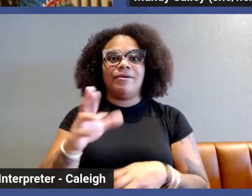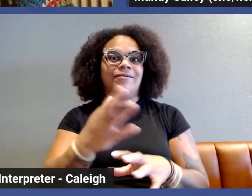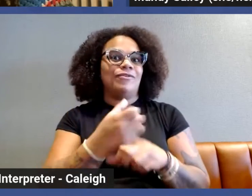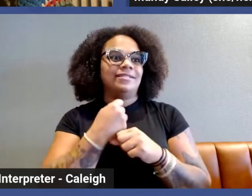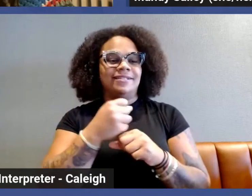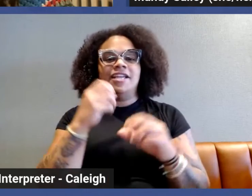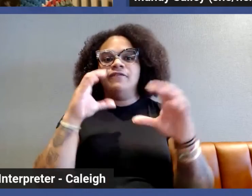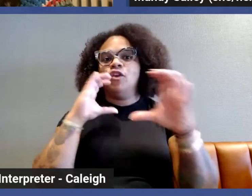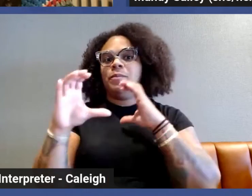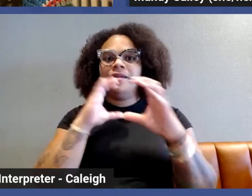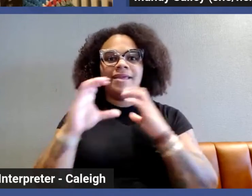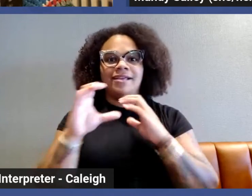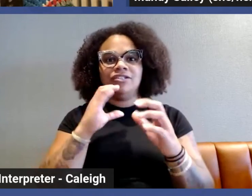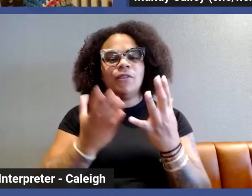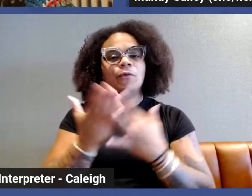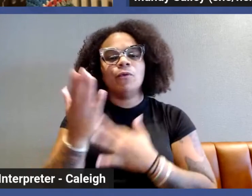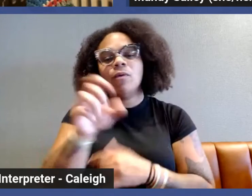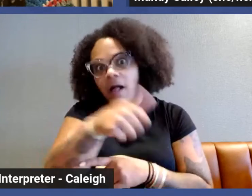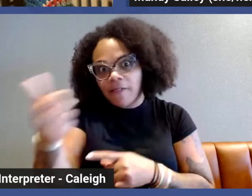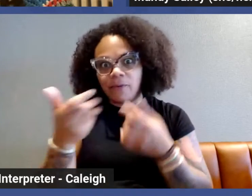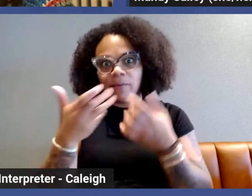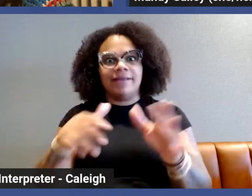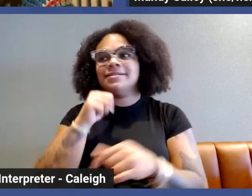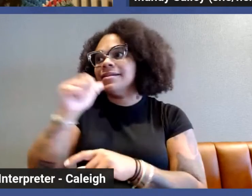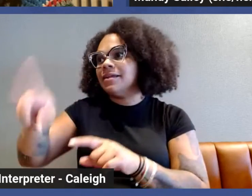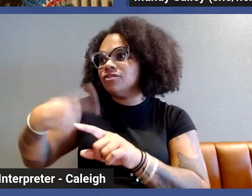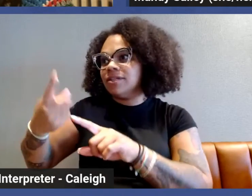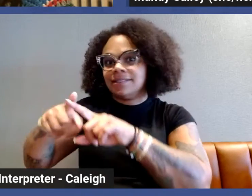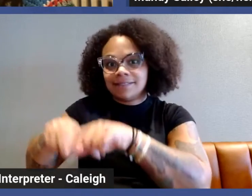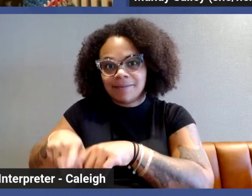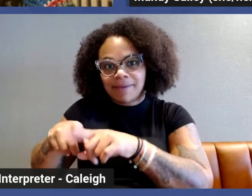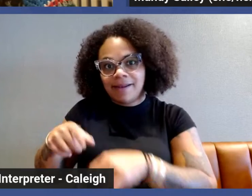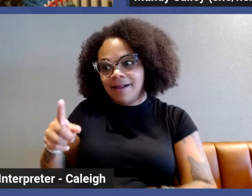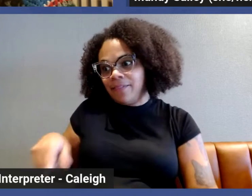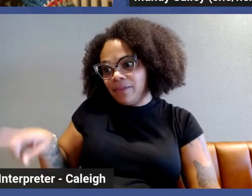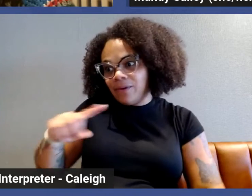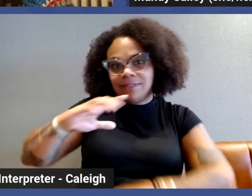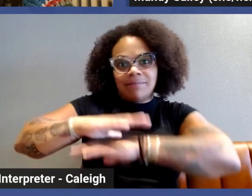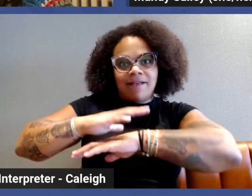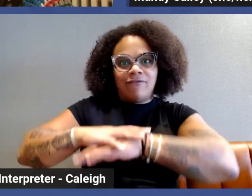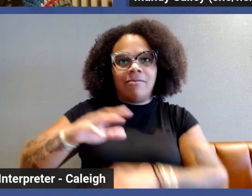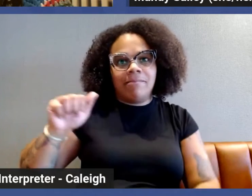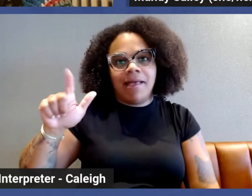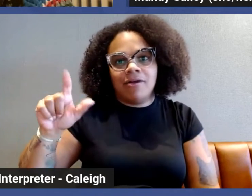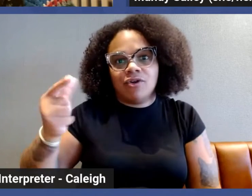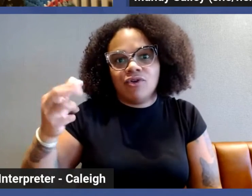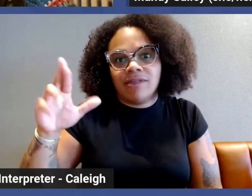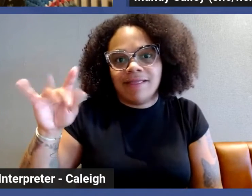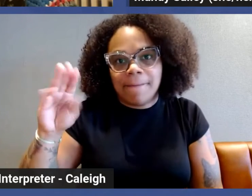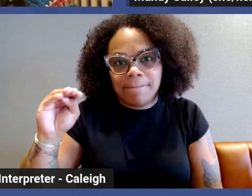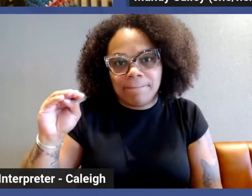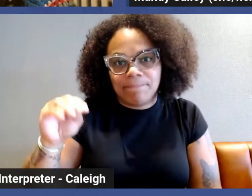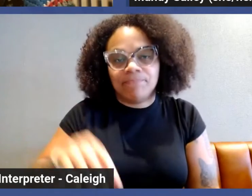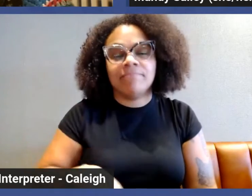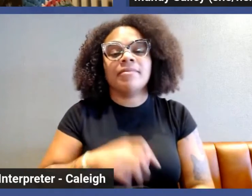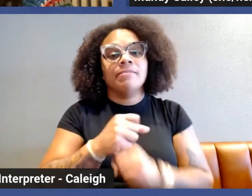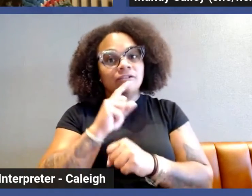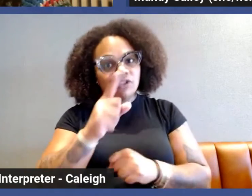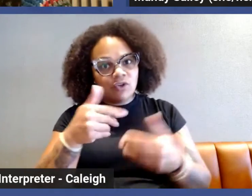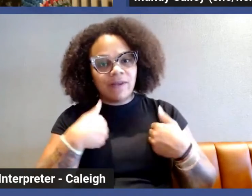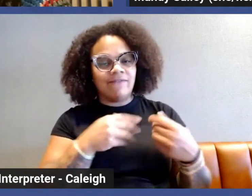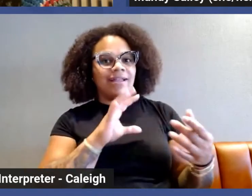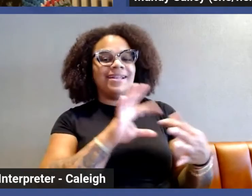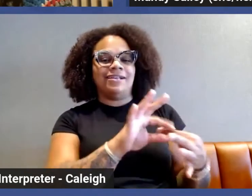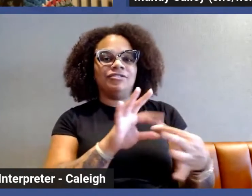that aren't dependent on the algorithms of the platforms that you're on? Making sure that you're connected in those ways, and making sure that